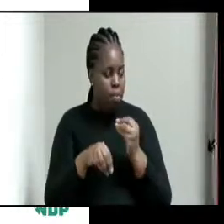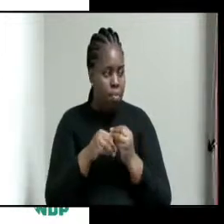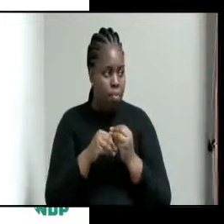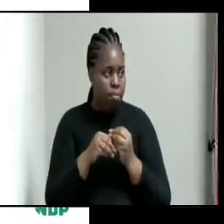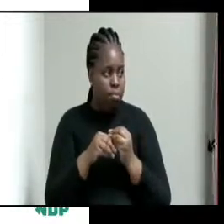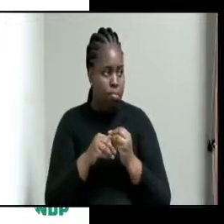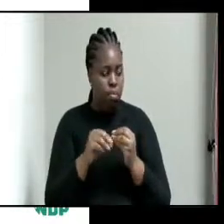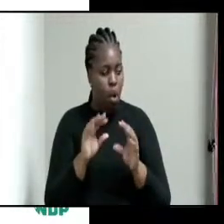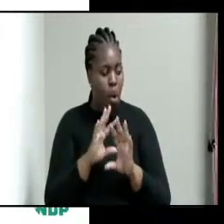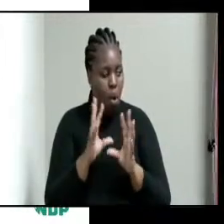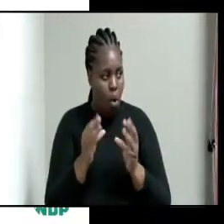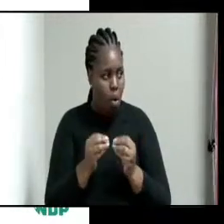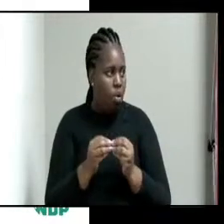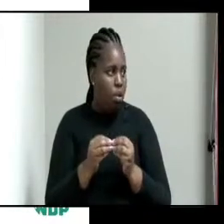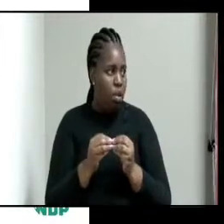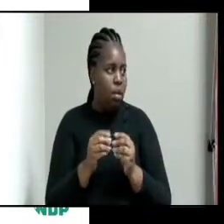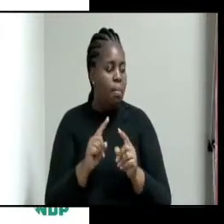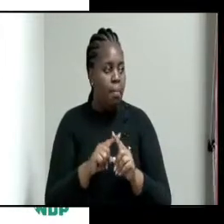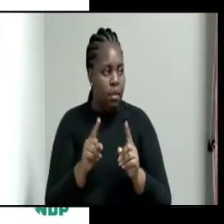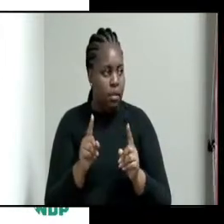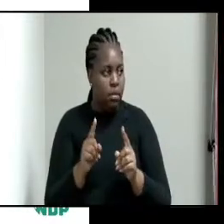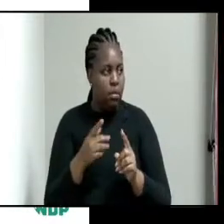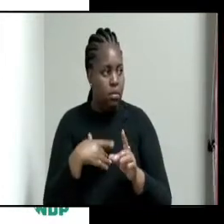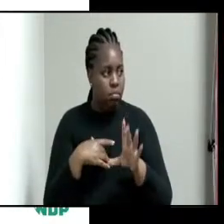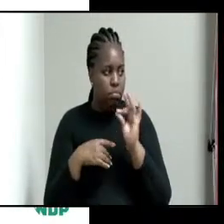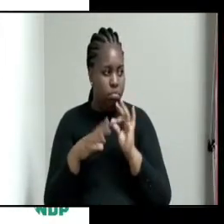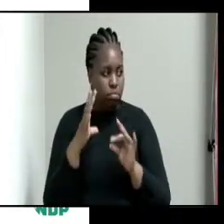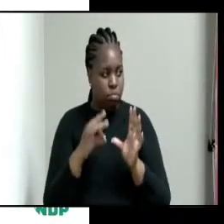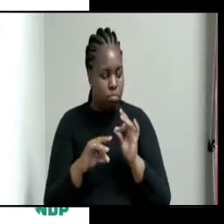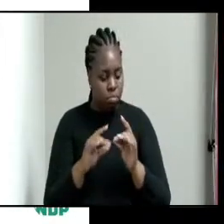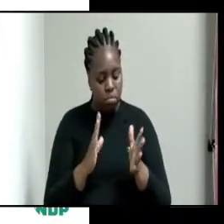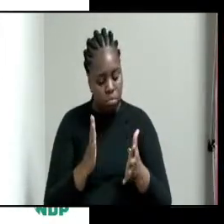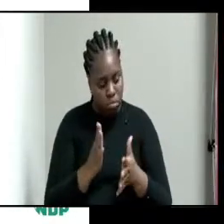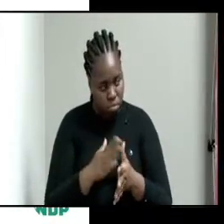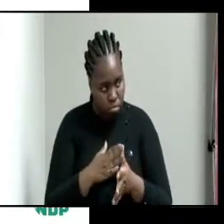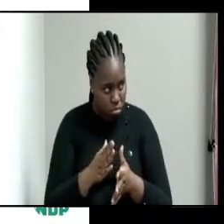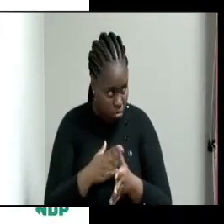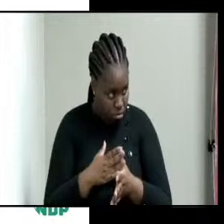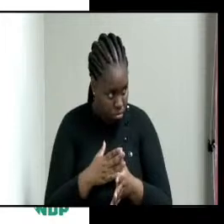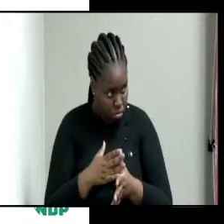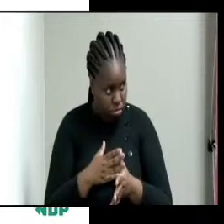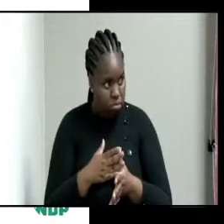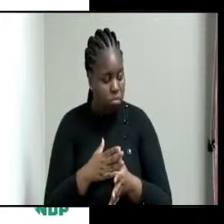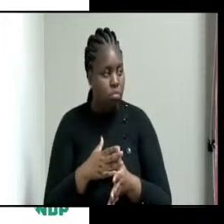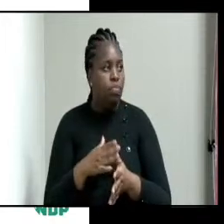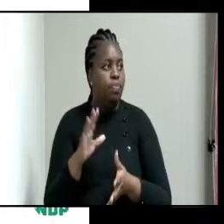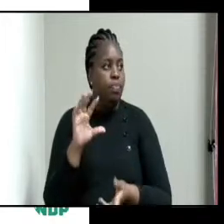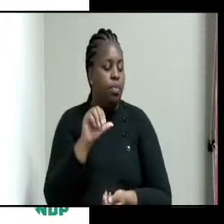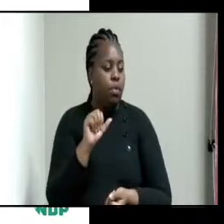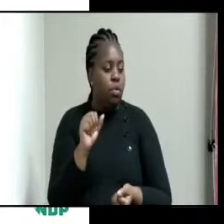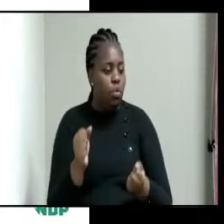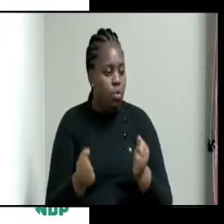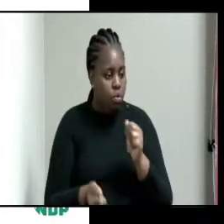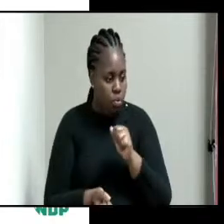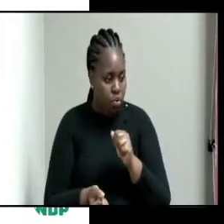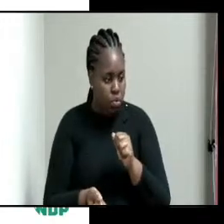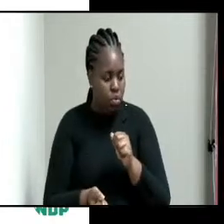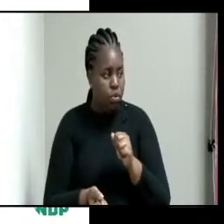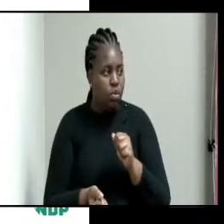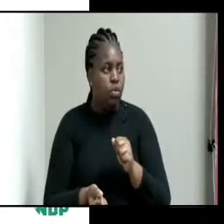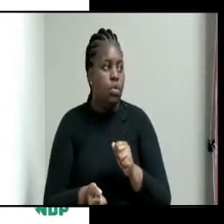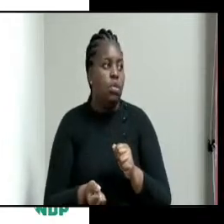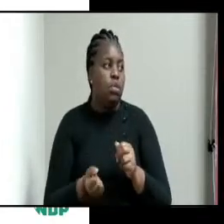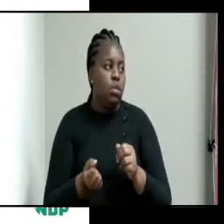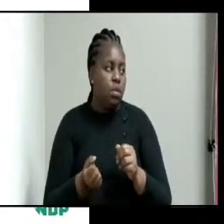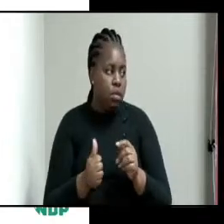the findings, but I just selected a few for the interest of time, and then I'll take you through